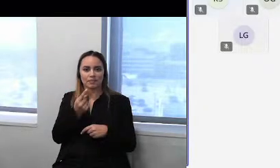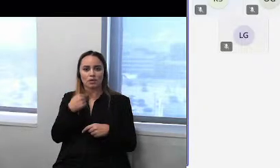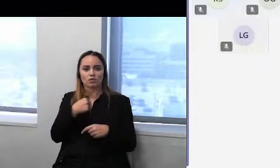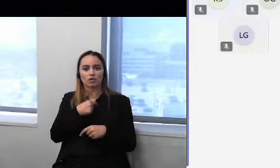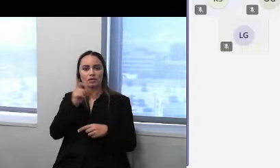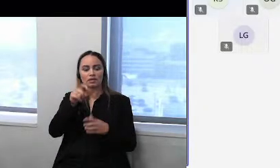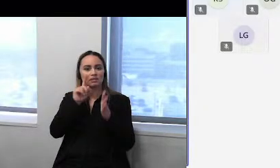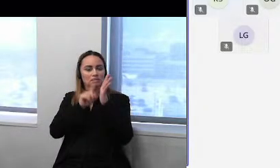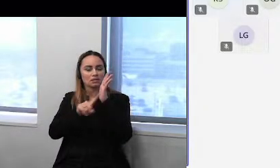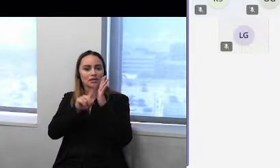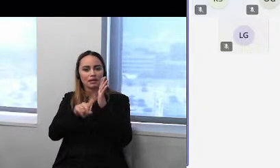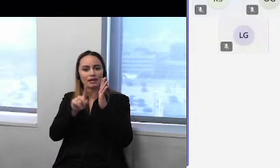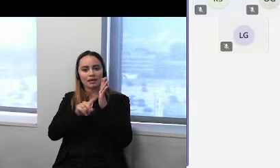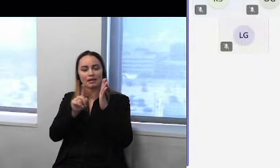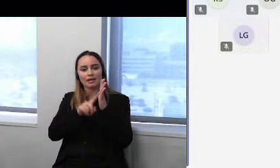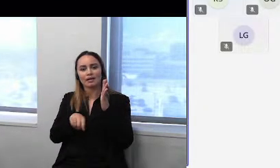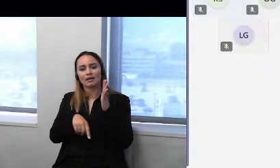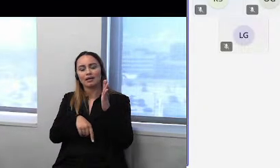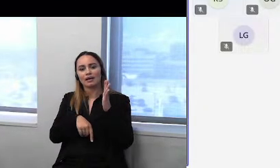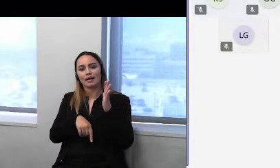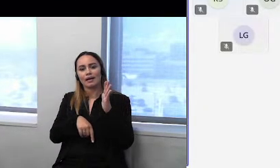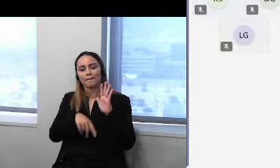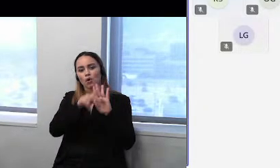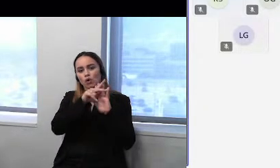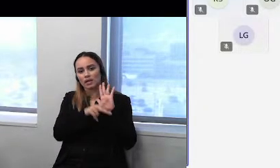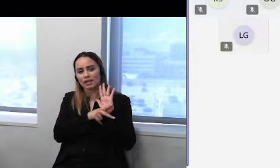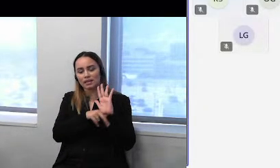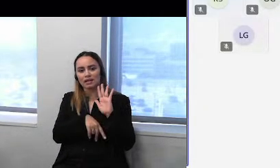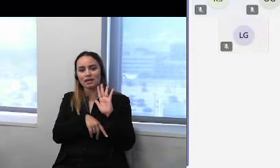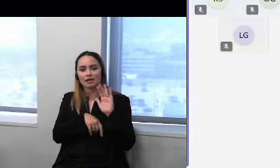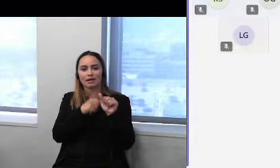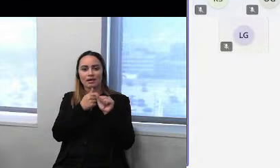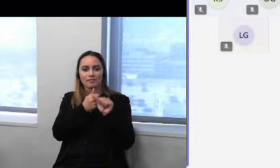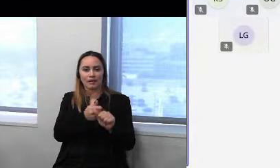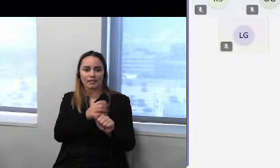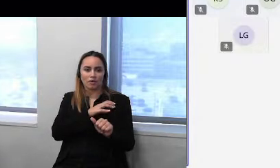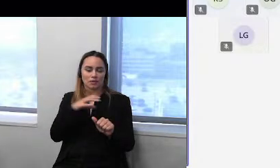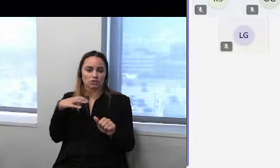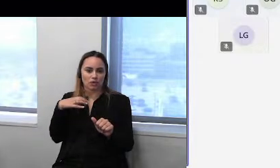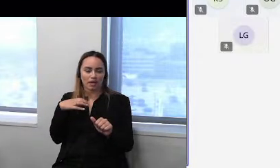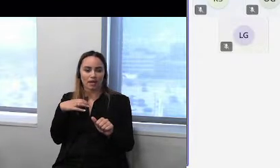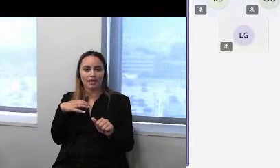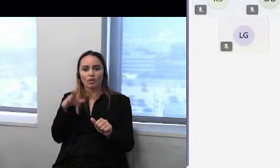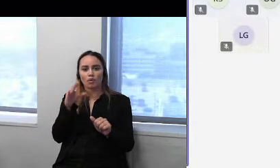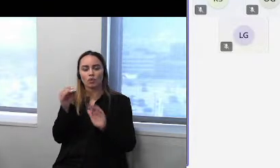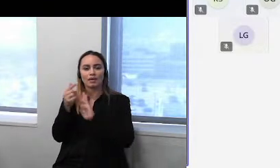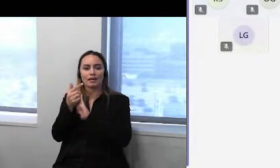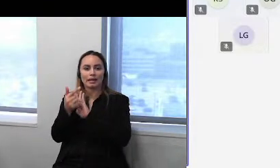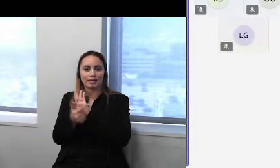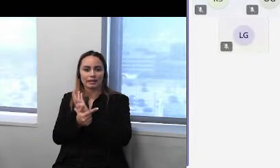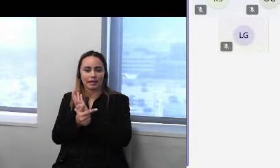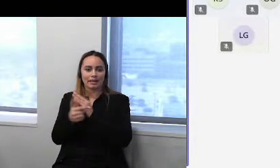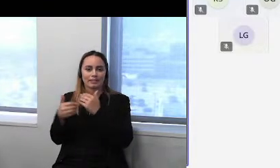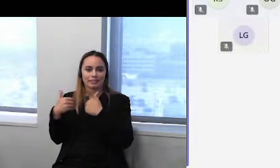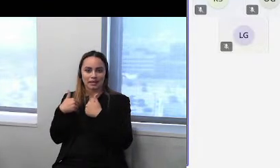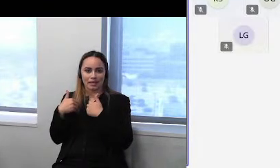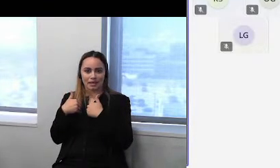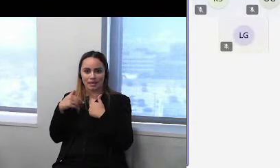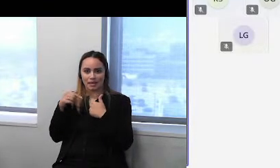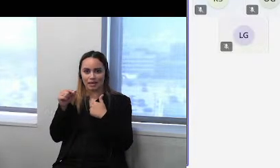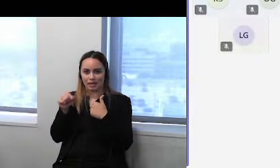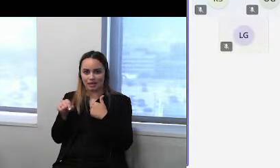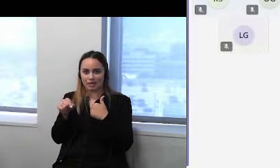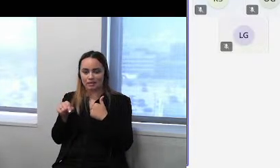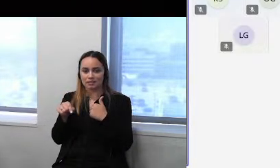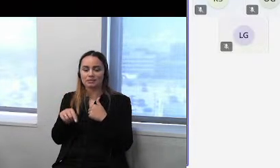accordance to the directions of the commissioners on the laws to ensure that they're adaptable. So we always should be able to review these technical requirements. So